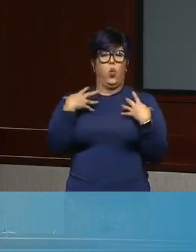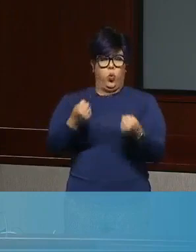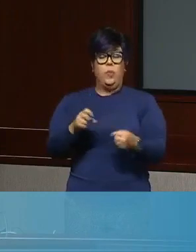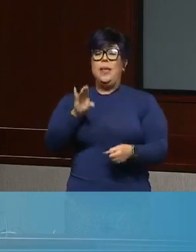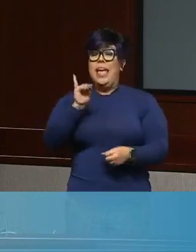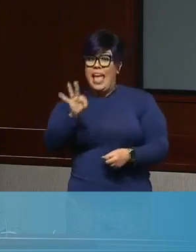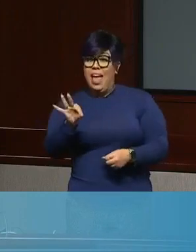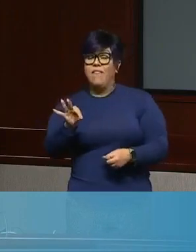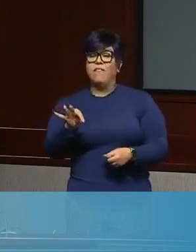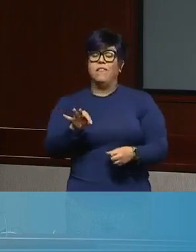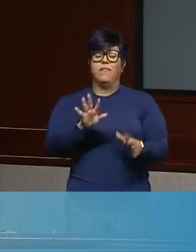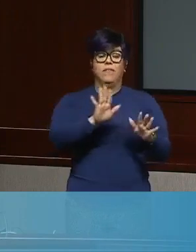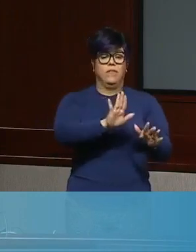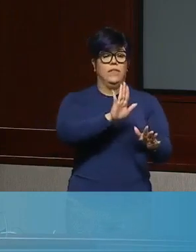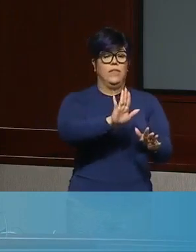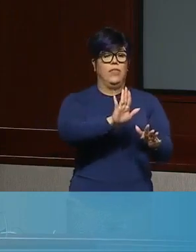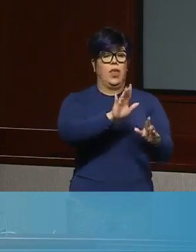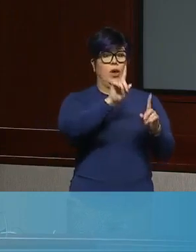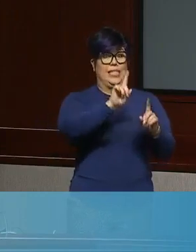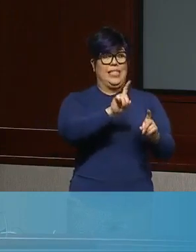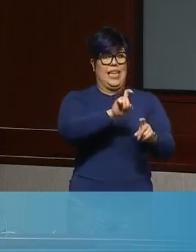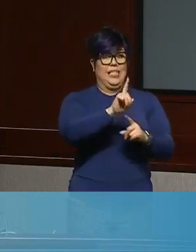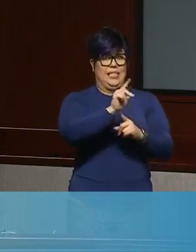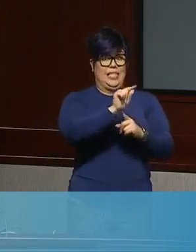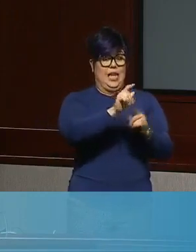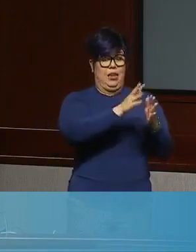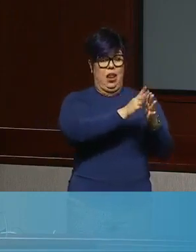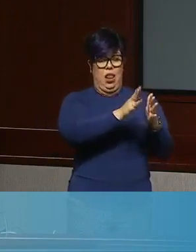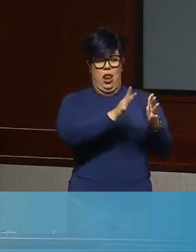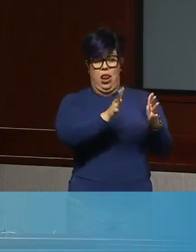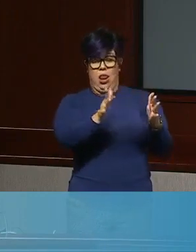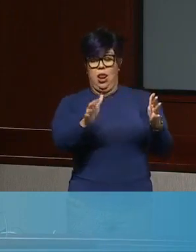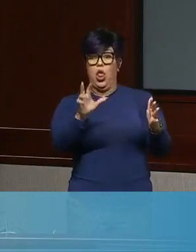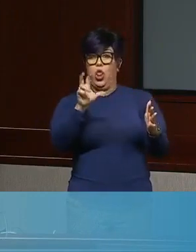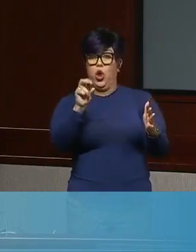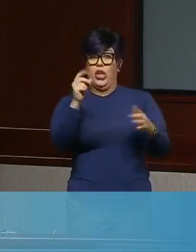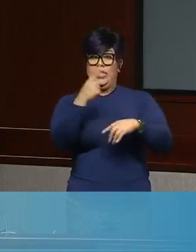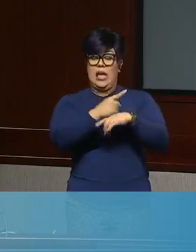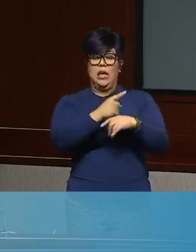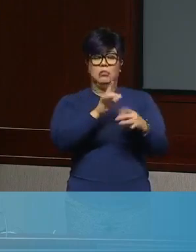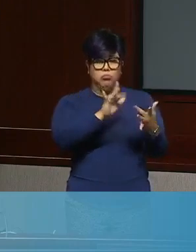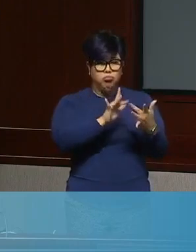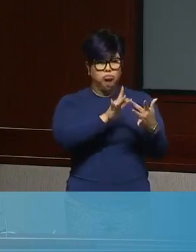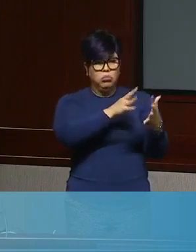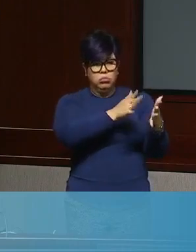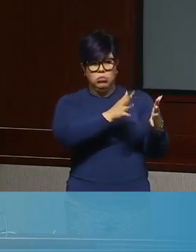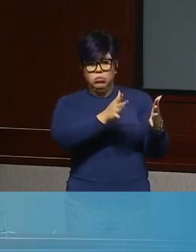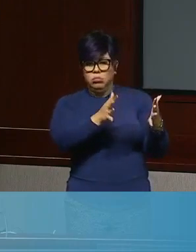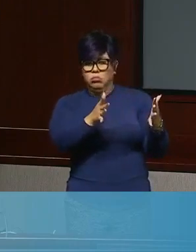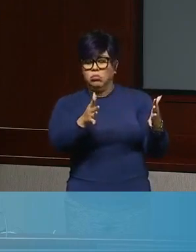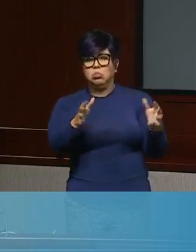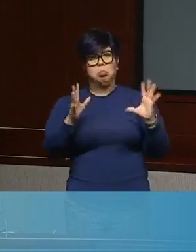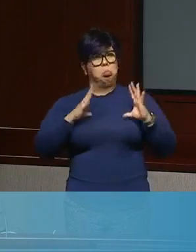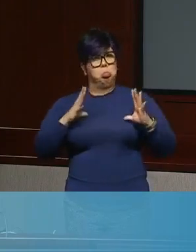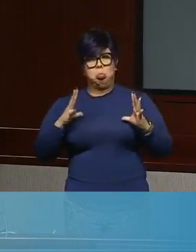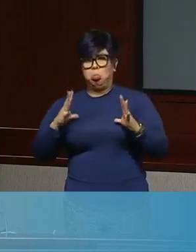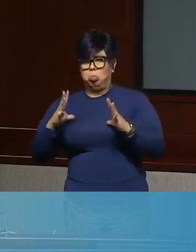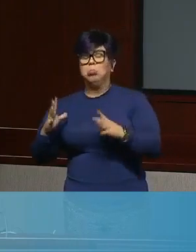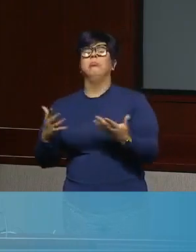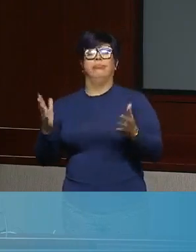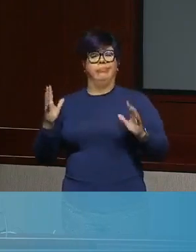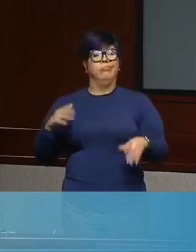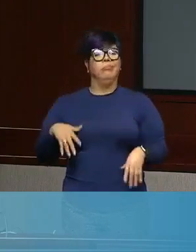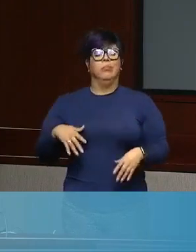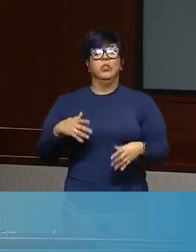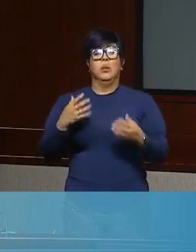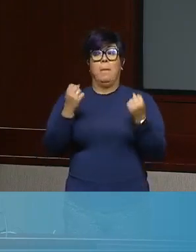days outside their specimen collection date and we have not otherwise been following up with them. What we have found with many of our